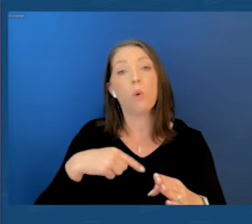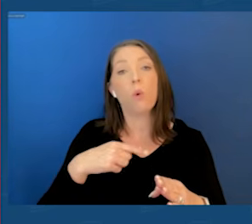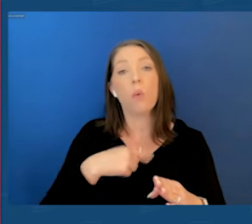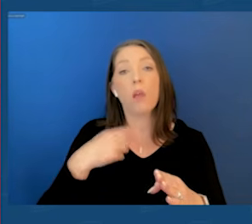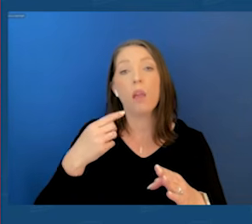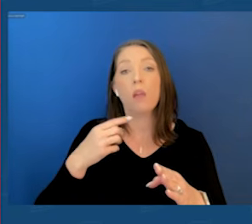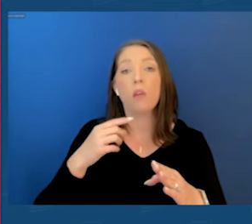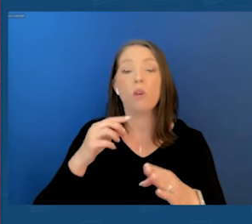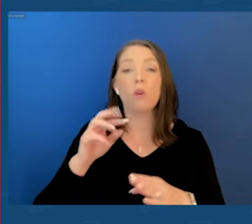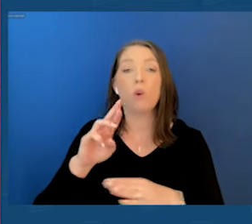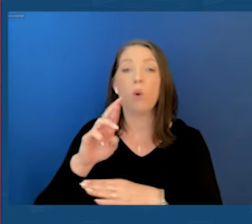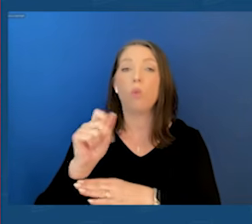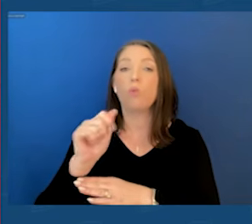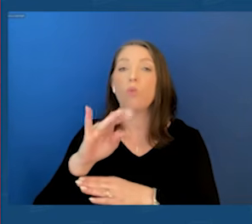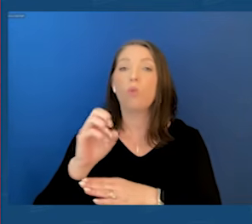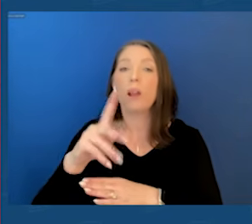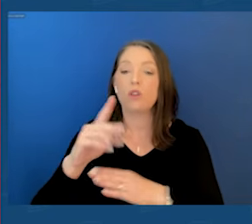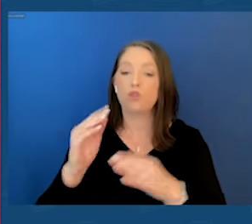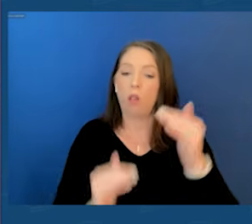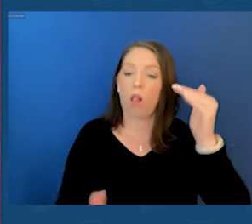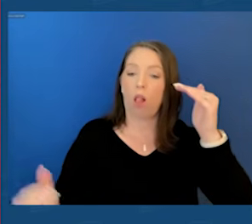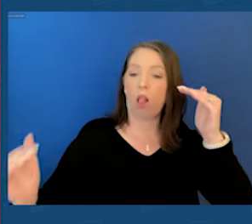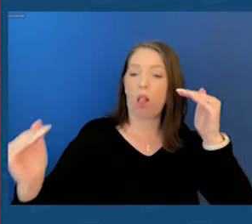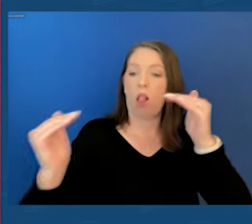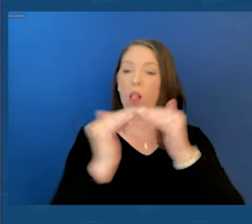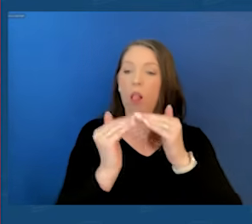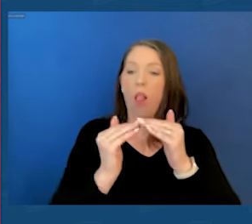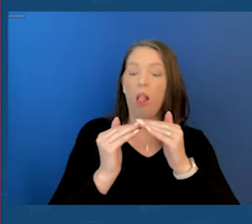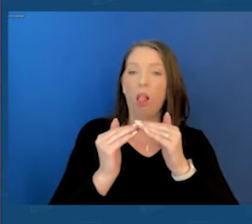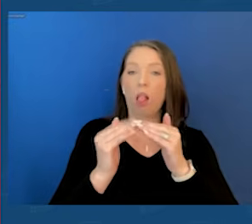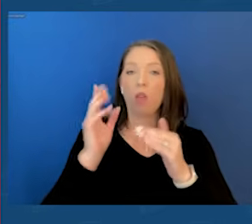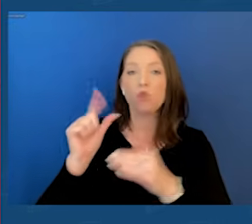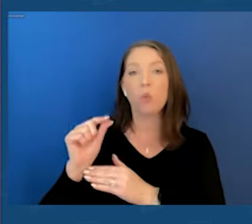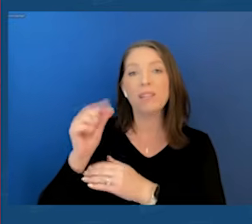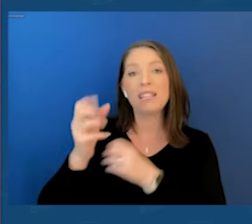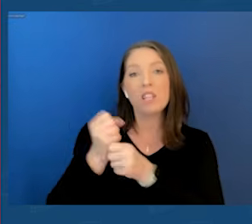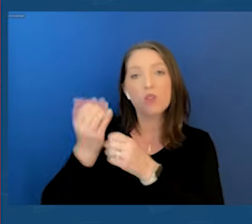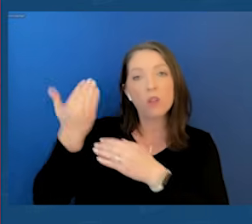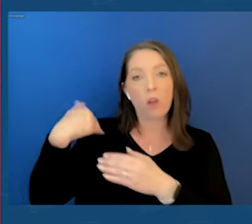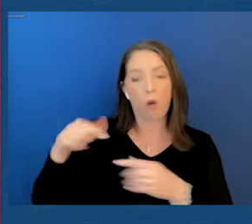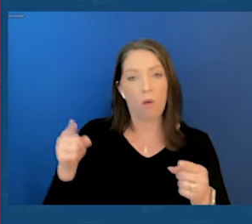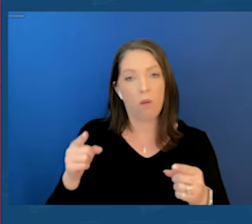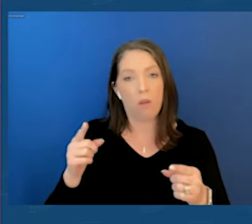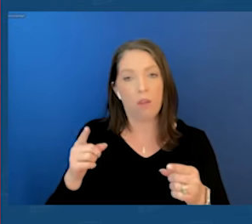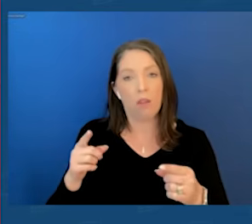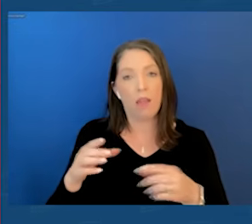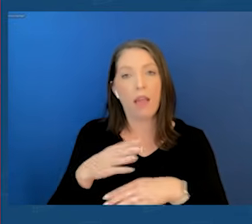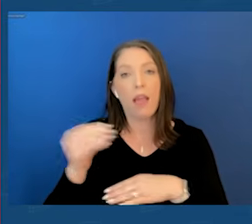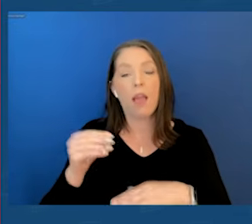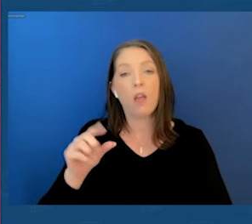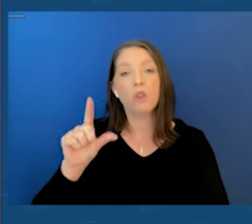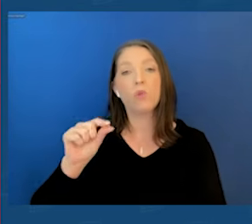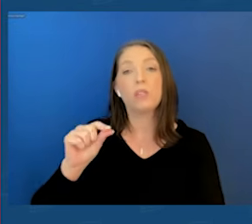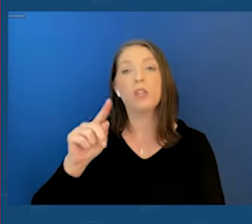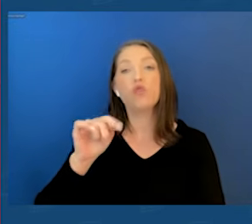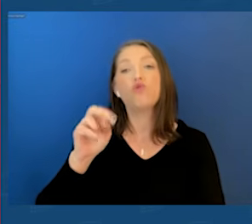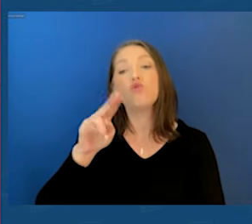gap 20 years ago, and we would have pumped $20 trillion into our economy.